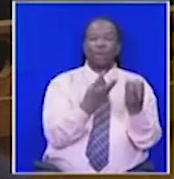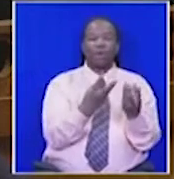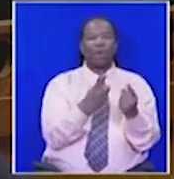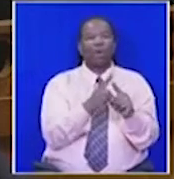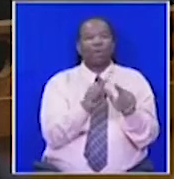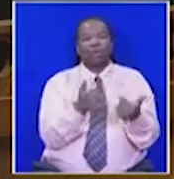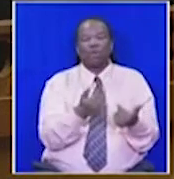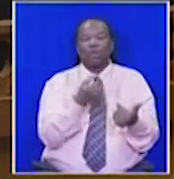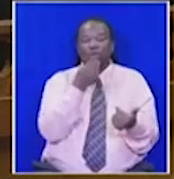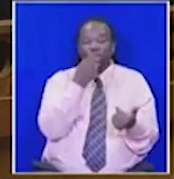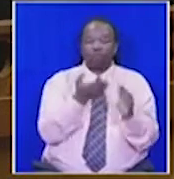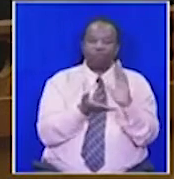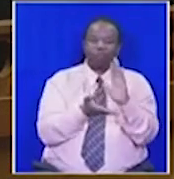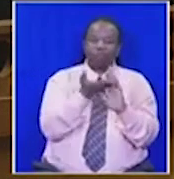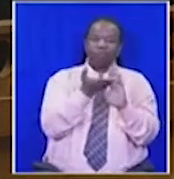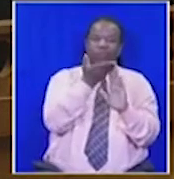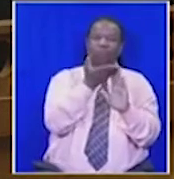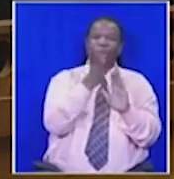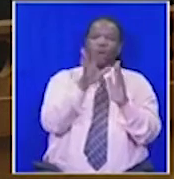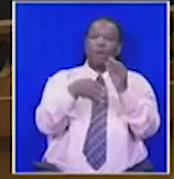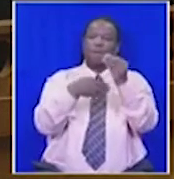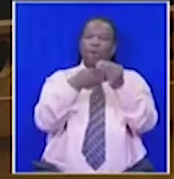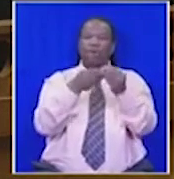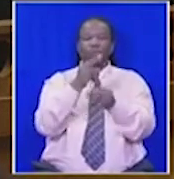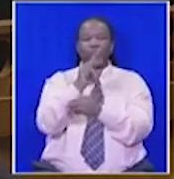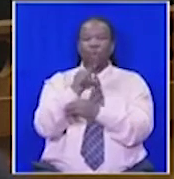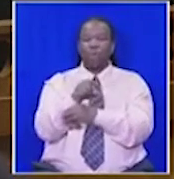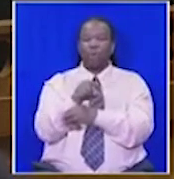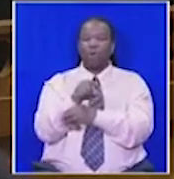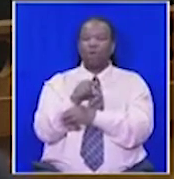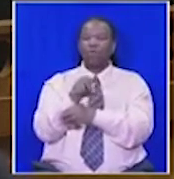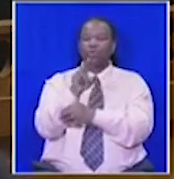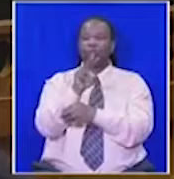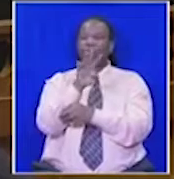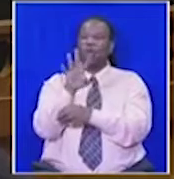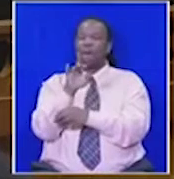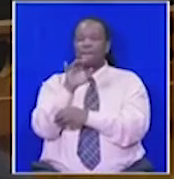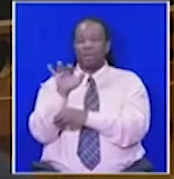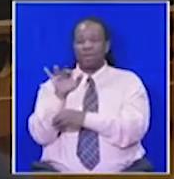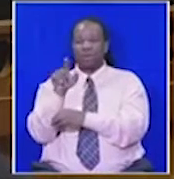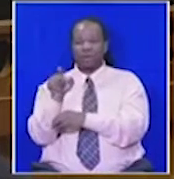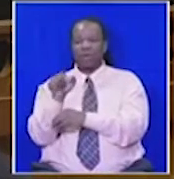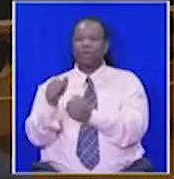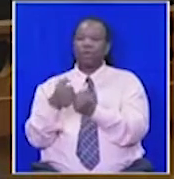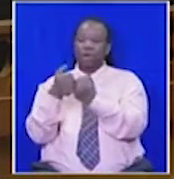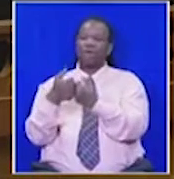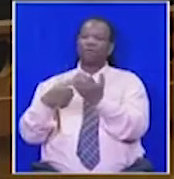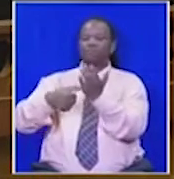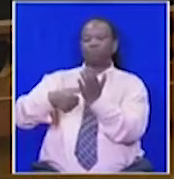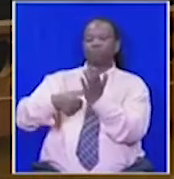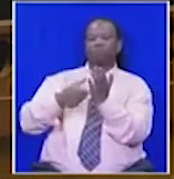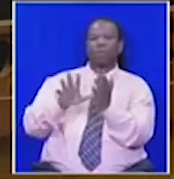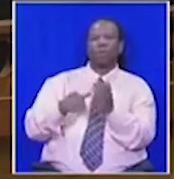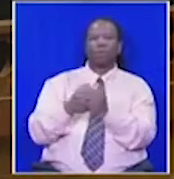high food prices by allocating an additional 2.24 billion rand to assist social grant beneficiaries. And